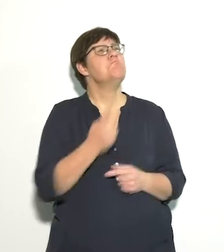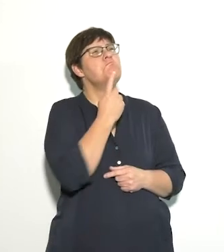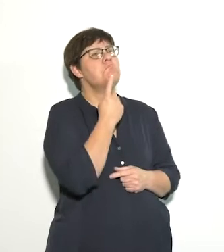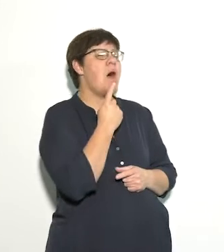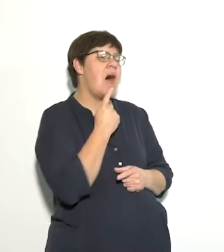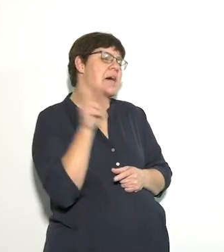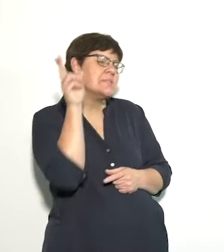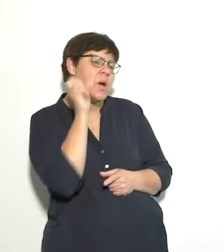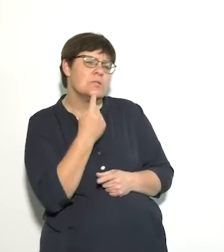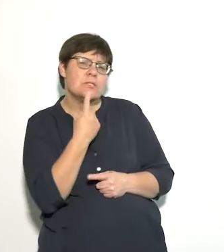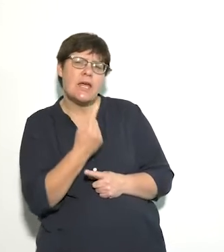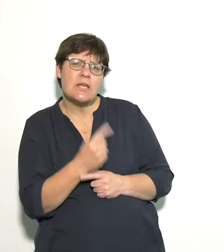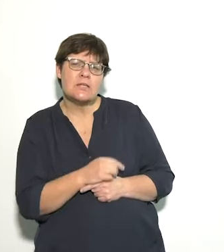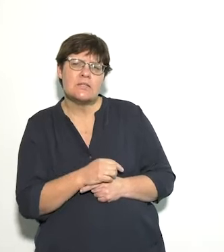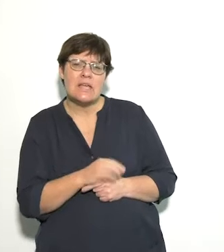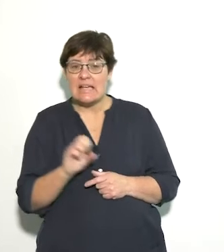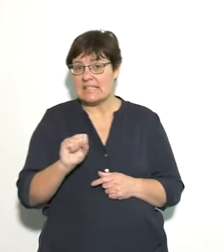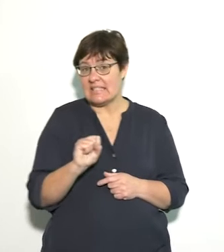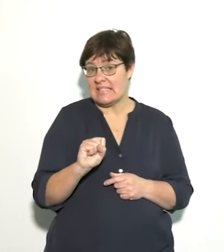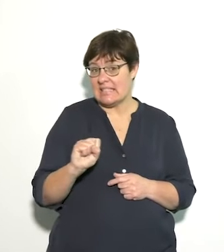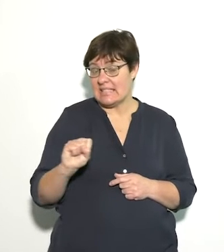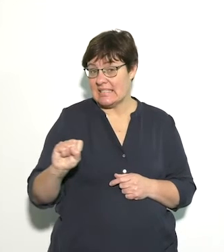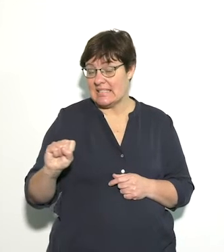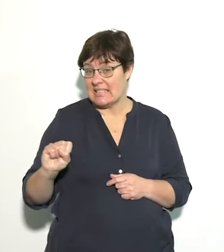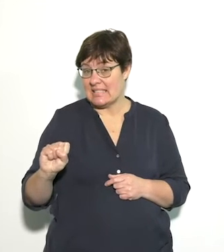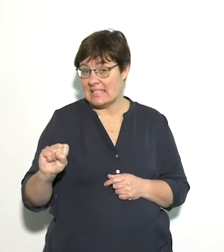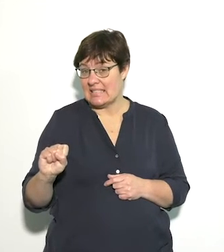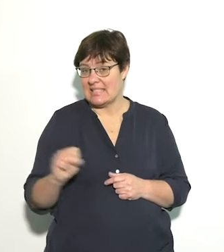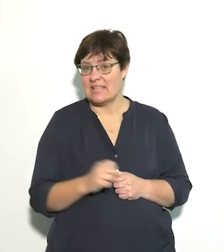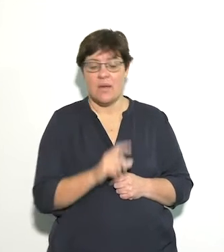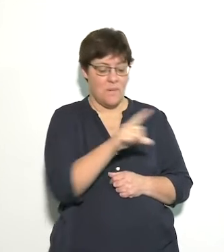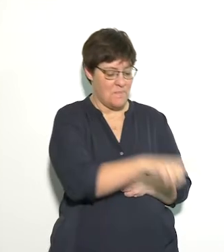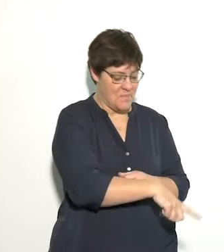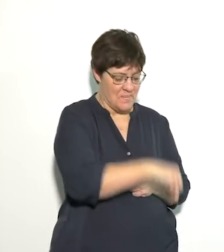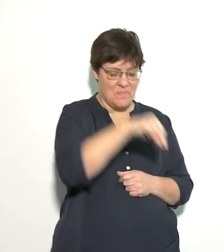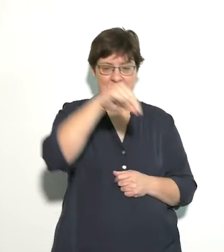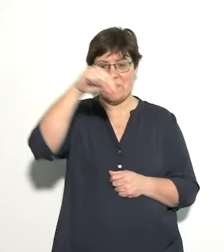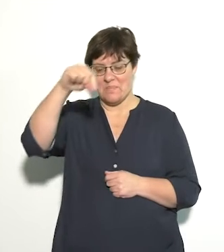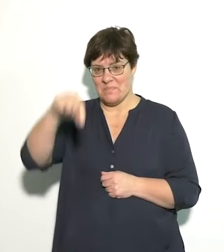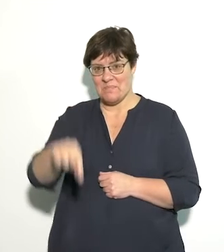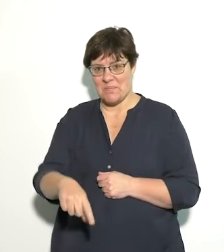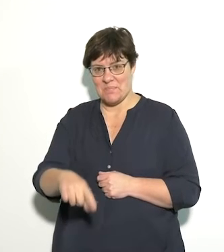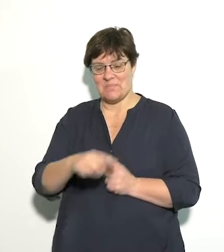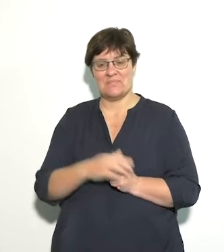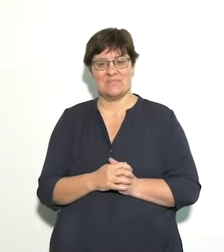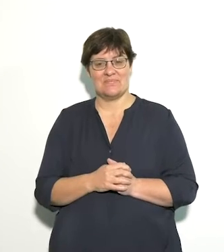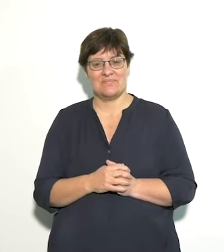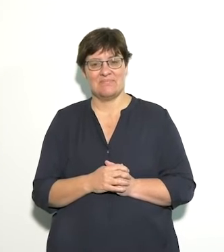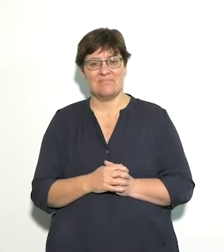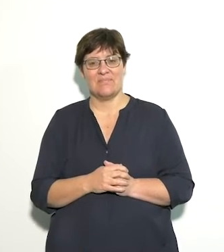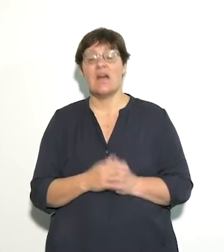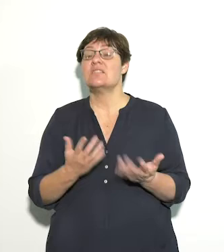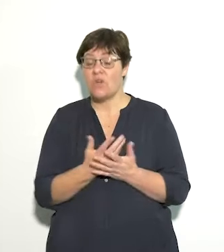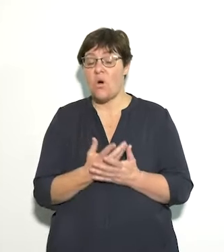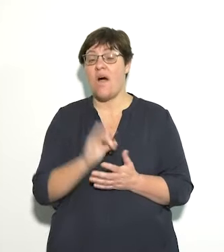about the sound that says s? There you go, pick it up and pop it in. These are also great